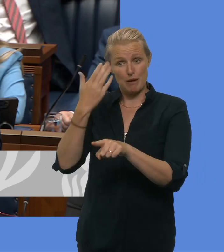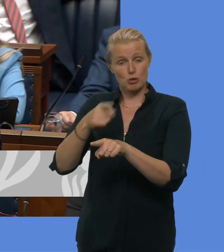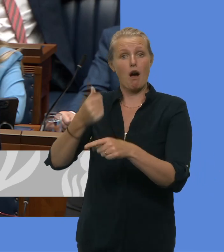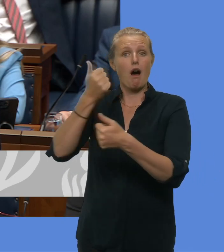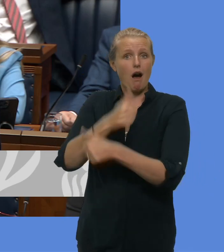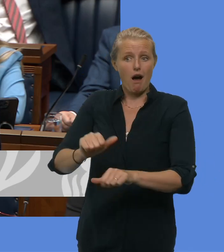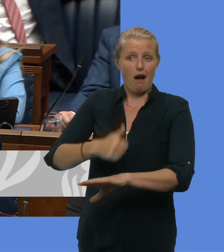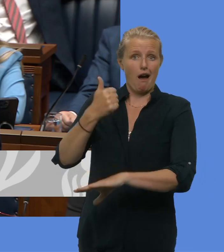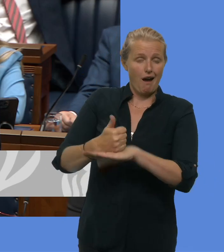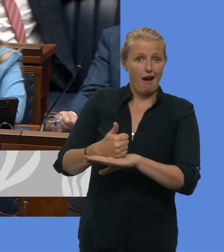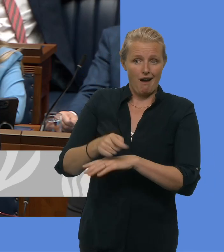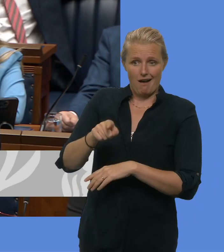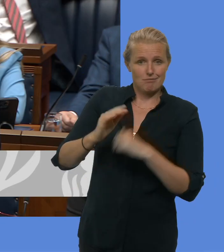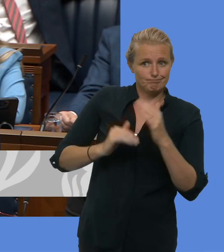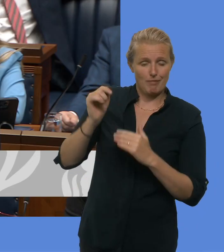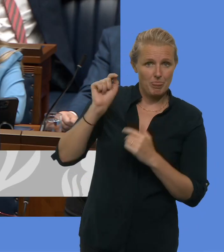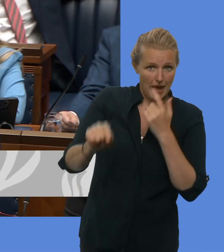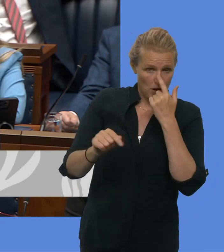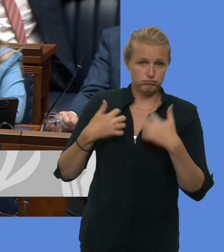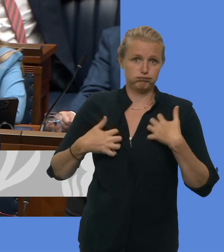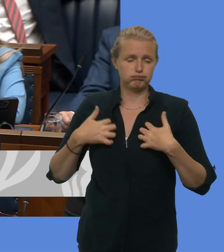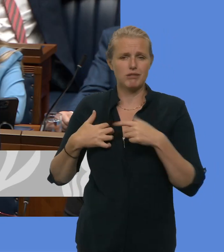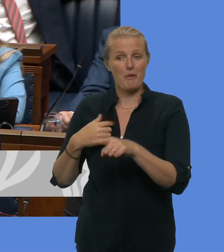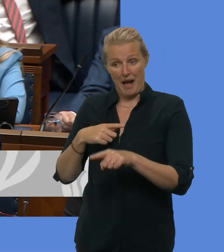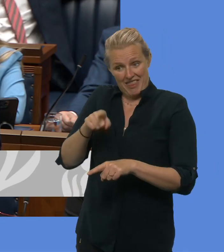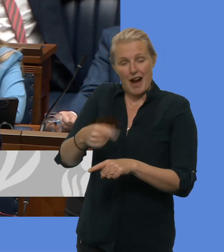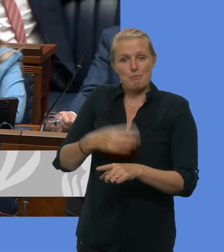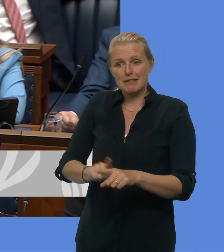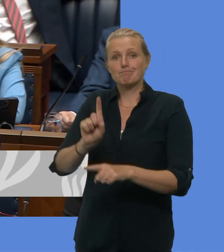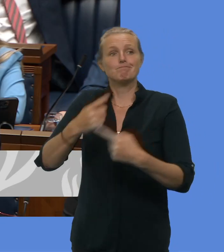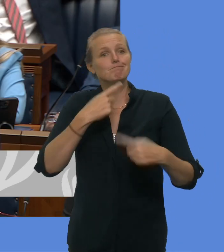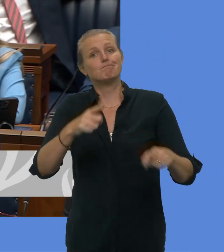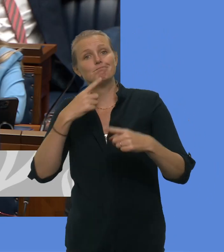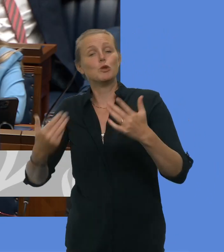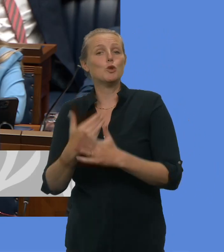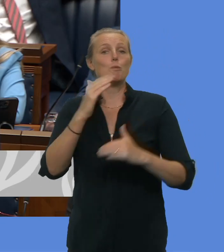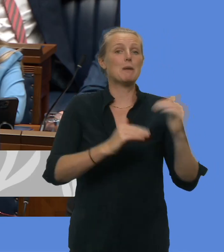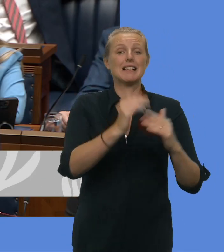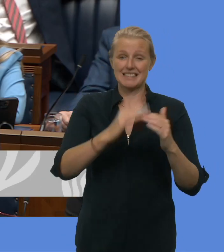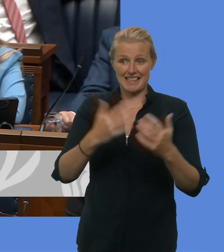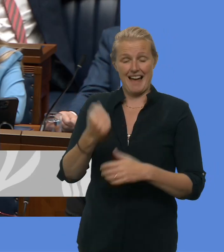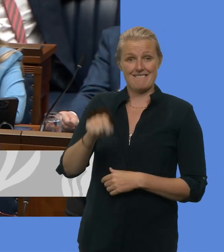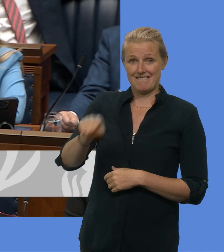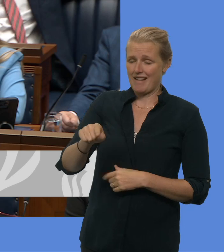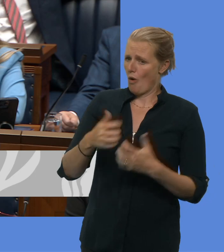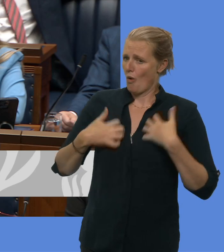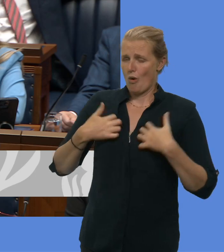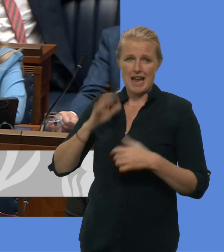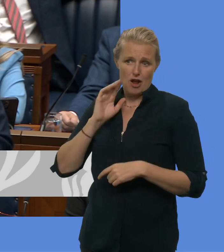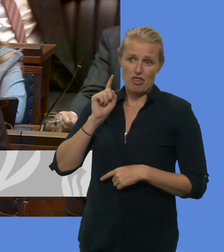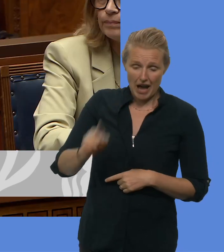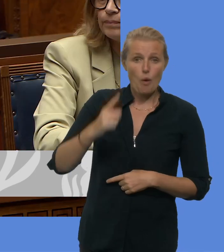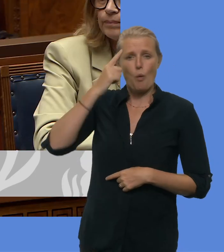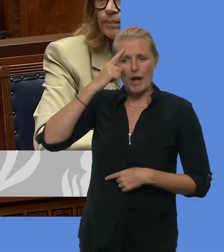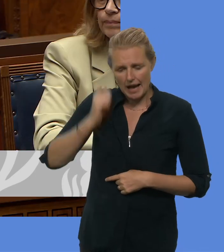where I went to announce a series of major new builds, and obviously there's been some issues that we required to look at, but we are now able to make